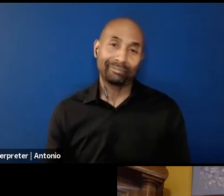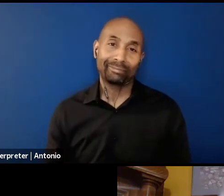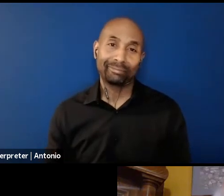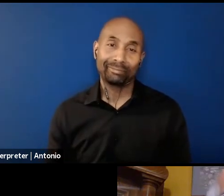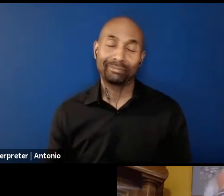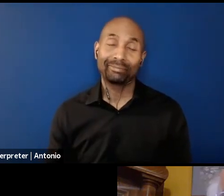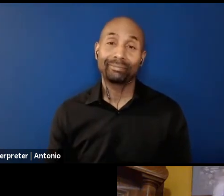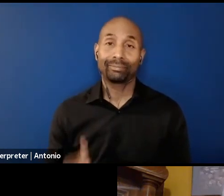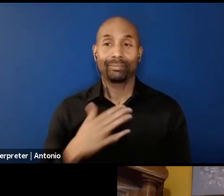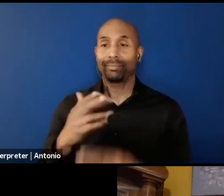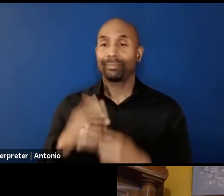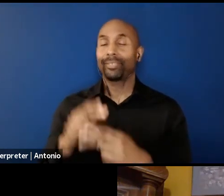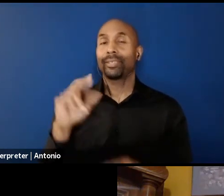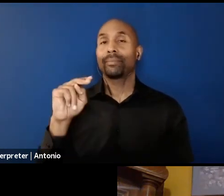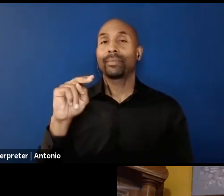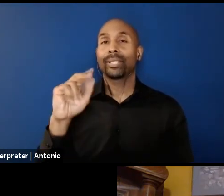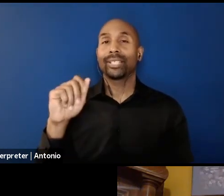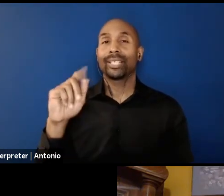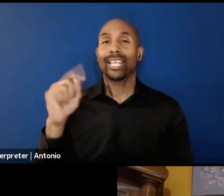I'm Nathaniel Mackey,